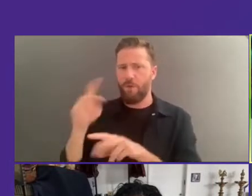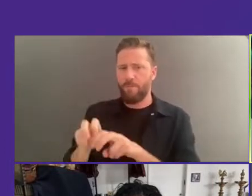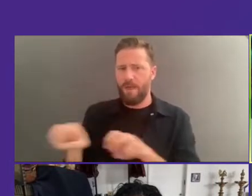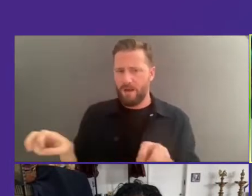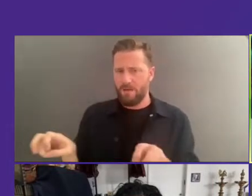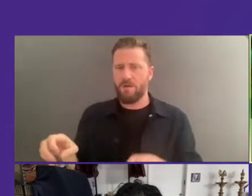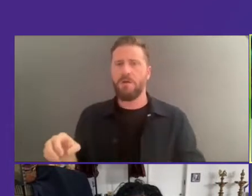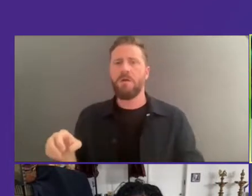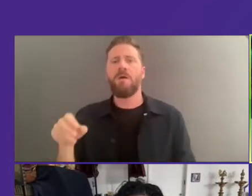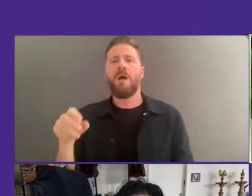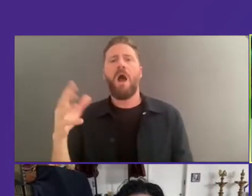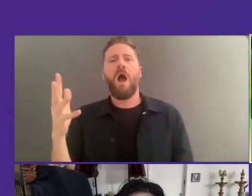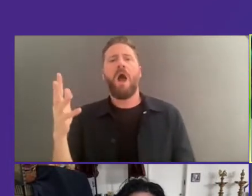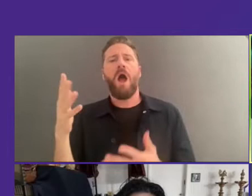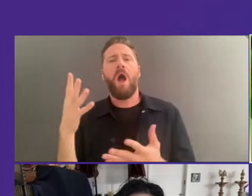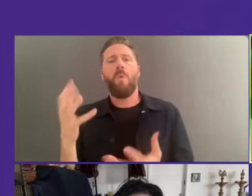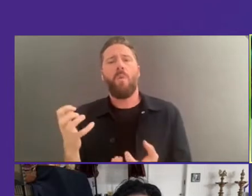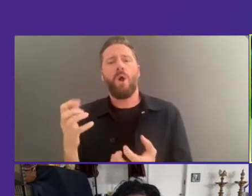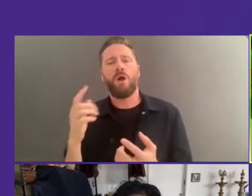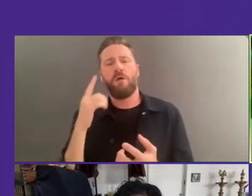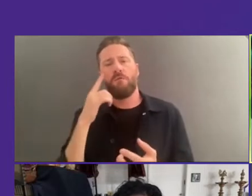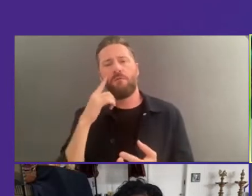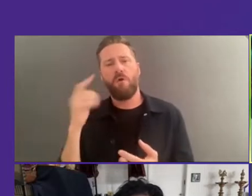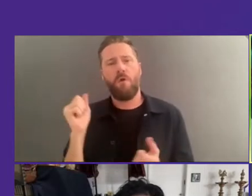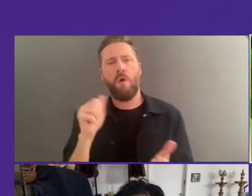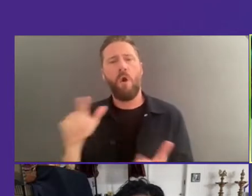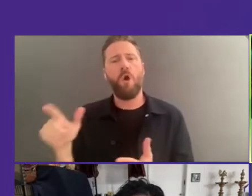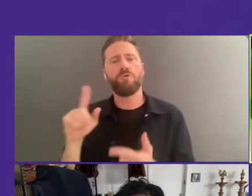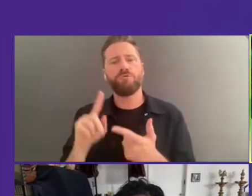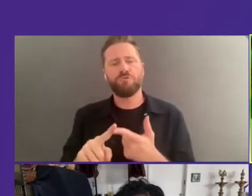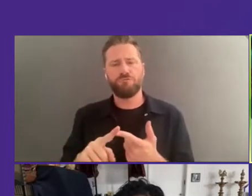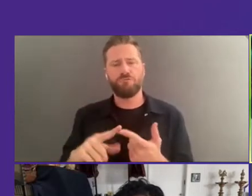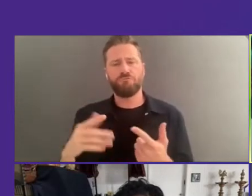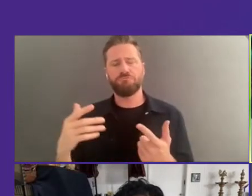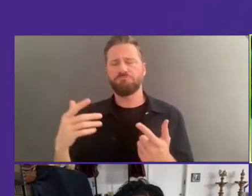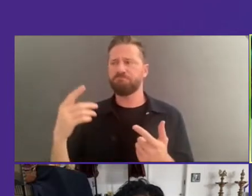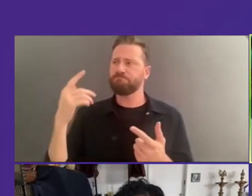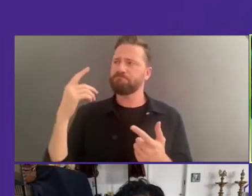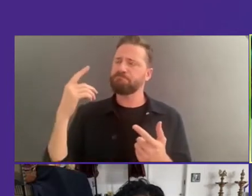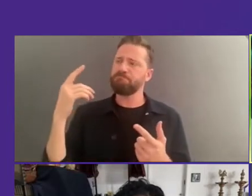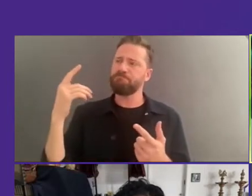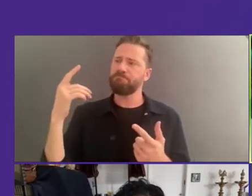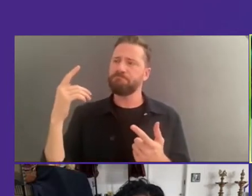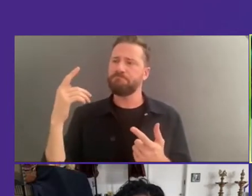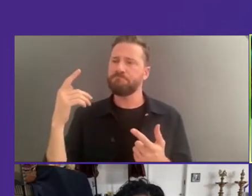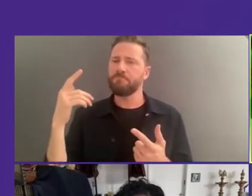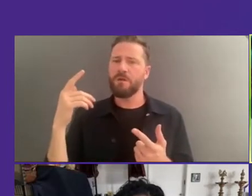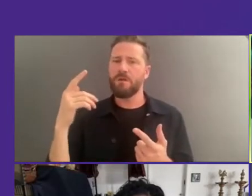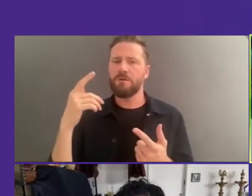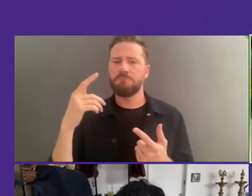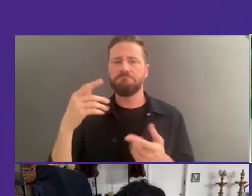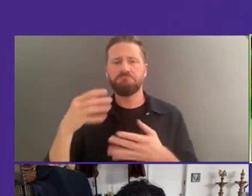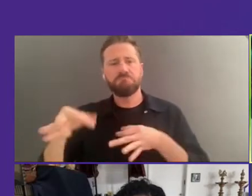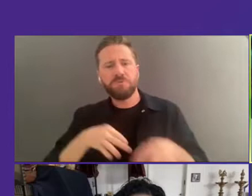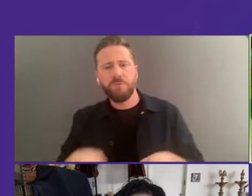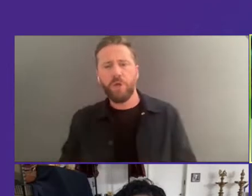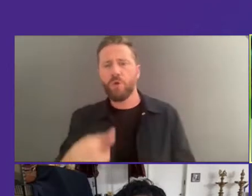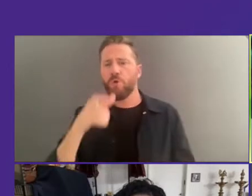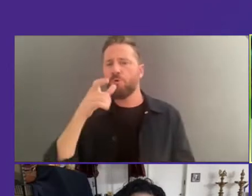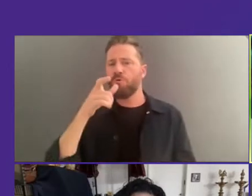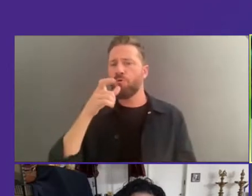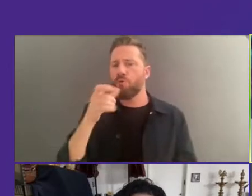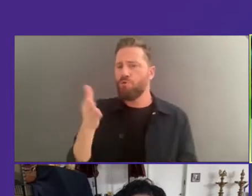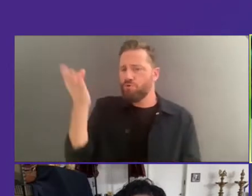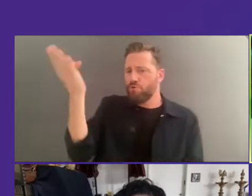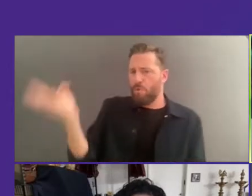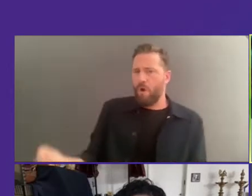panelists, I'd like for everyone just to get a sense of who you are, the work